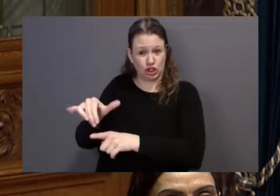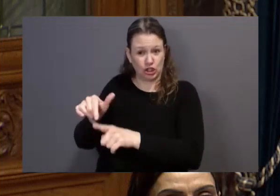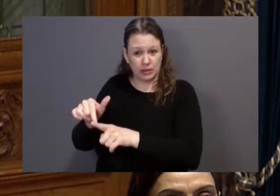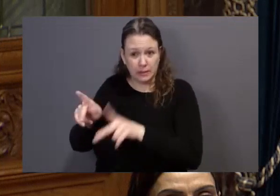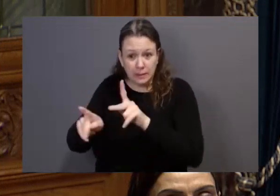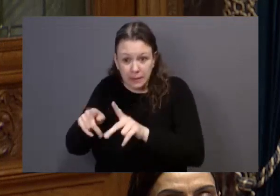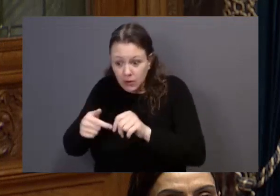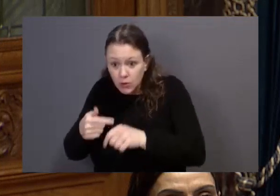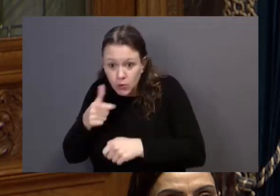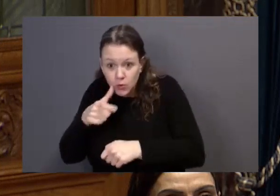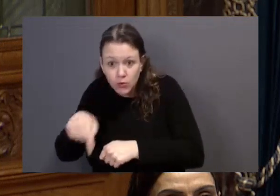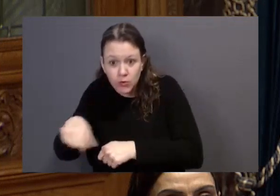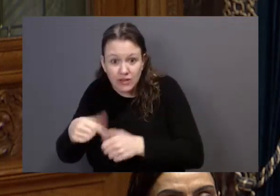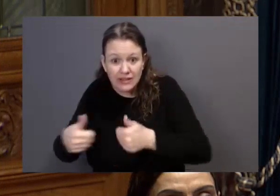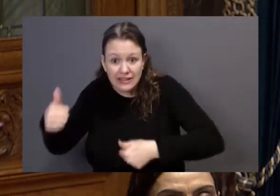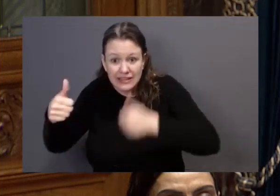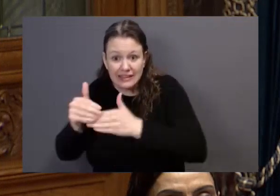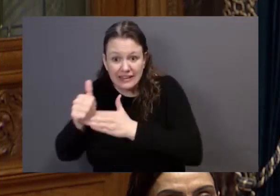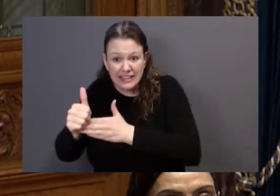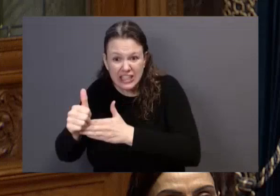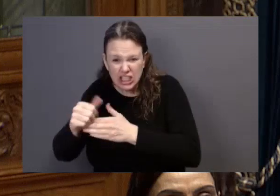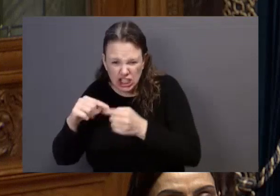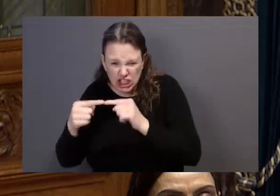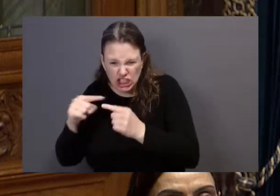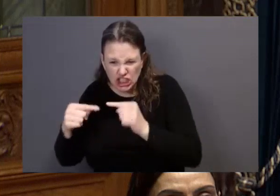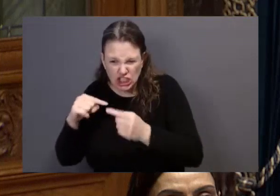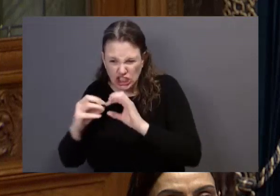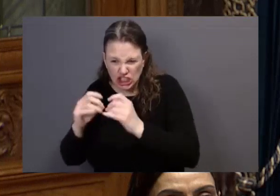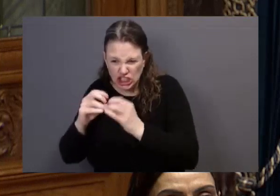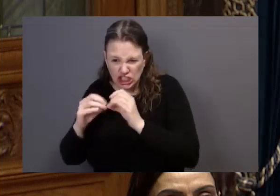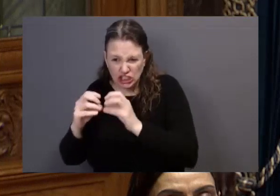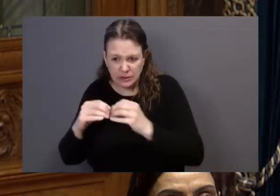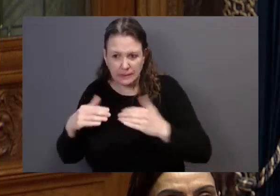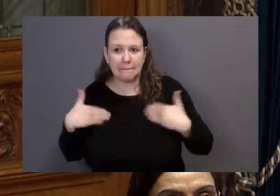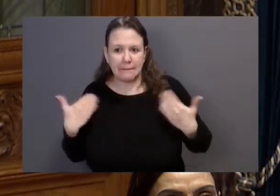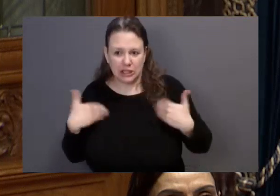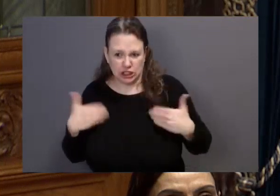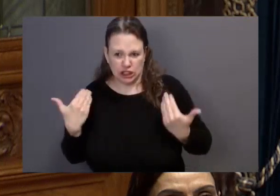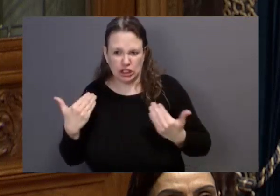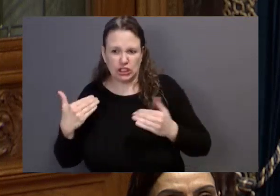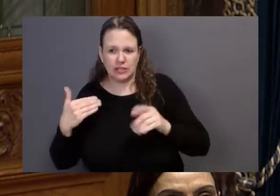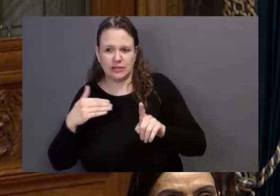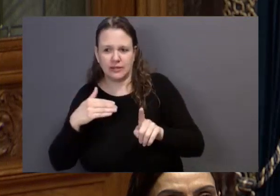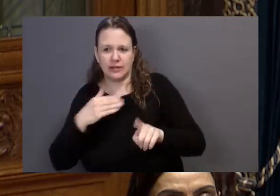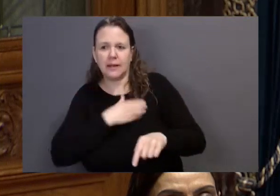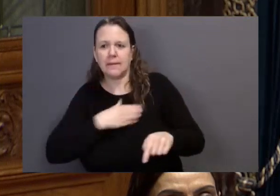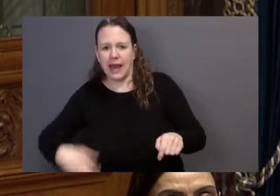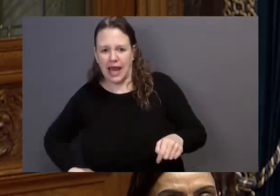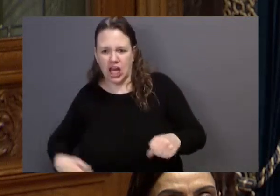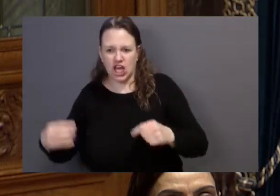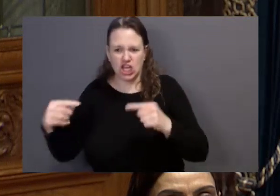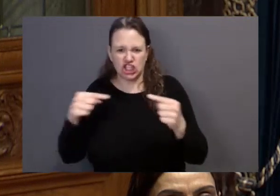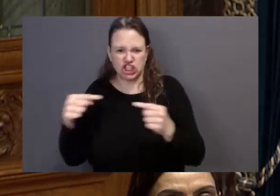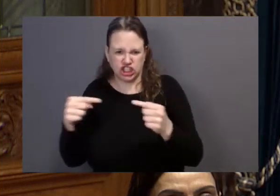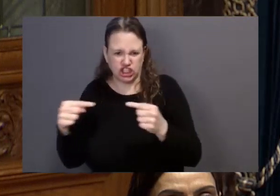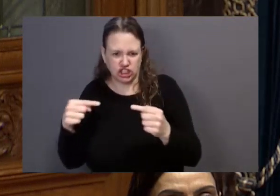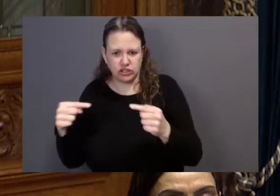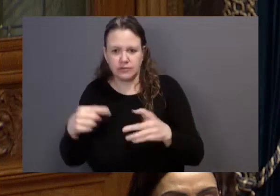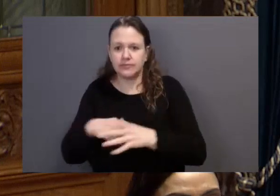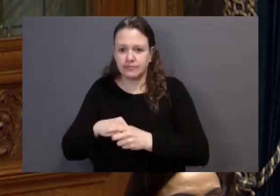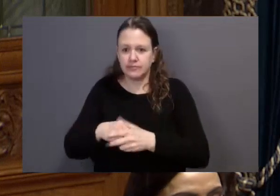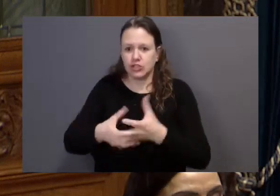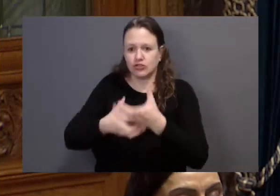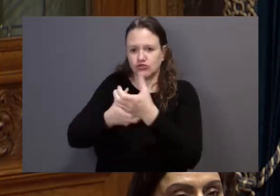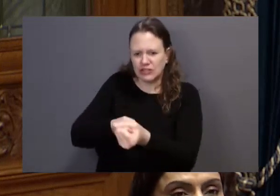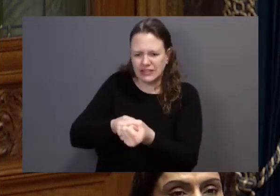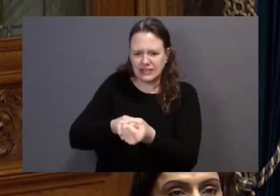Union President Brian Sauvé has written the Minister to address his, quote, misleading statements, end quote.